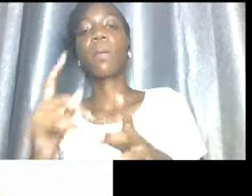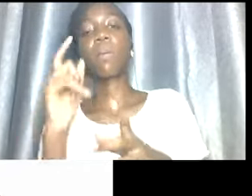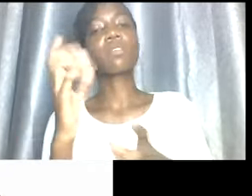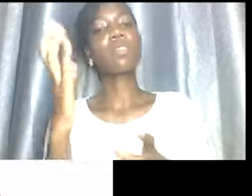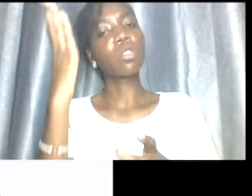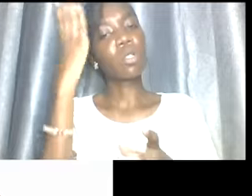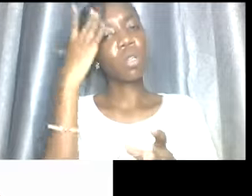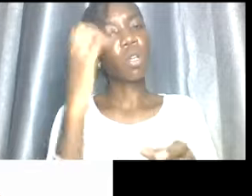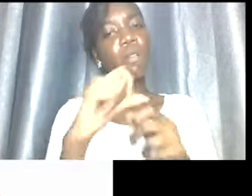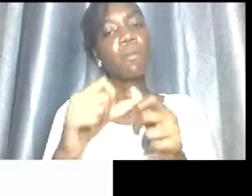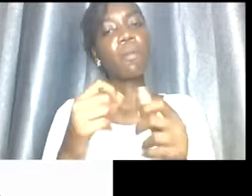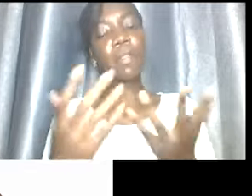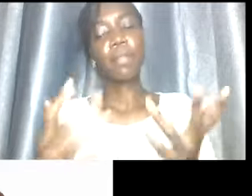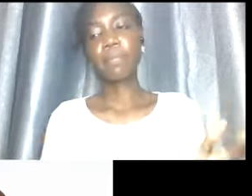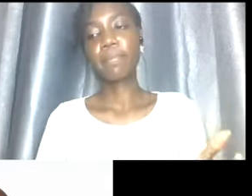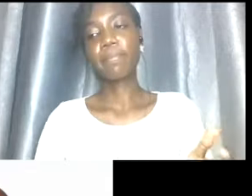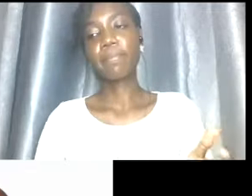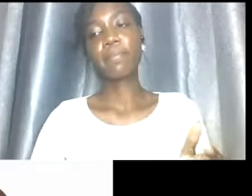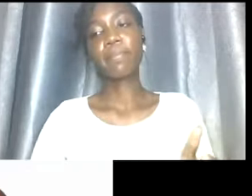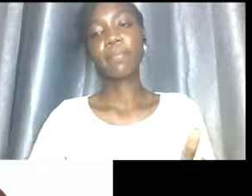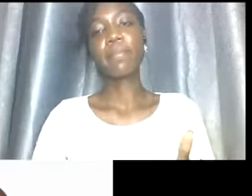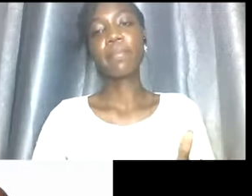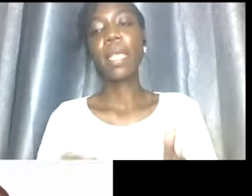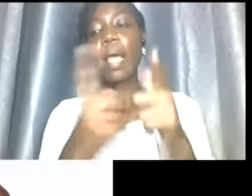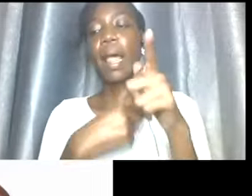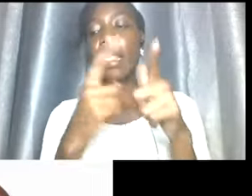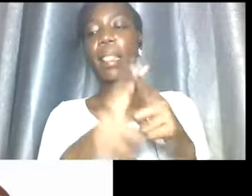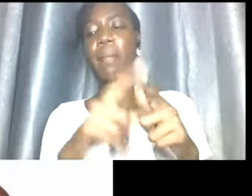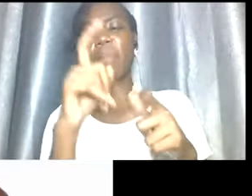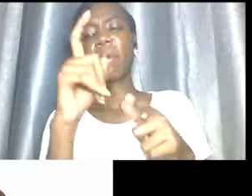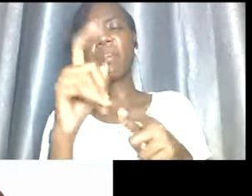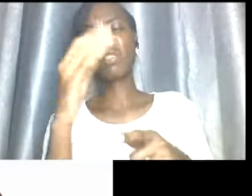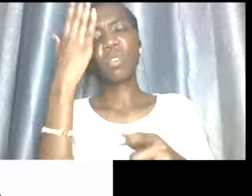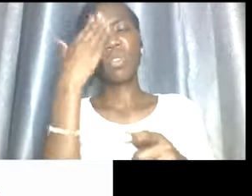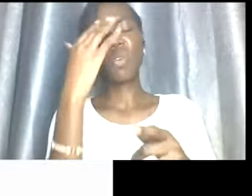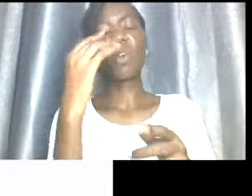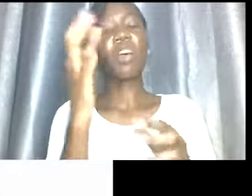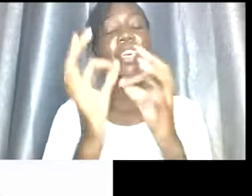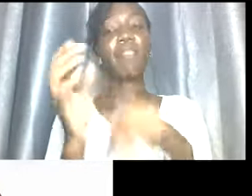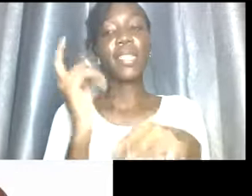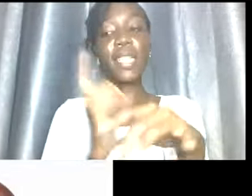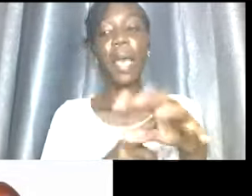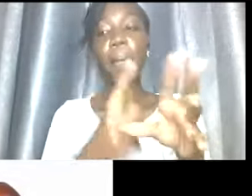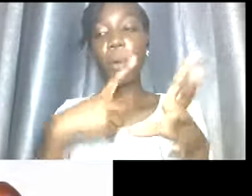them. And you just have to know when it's time to go.